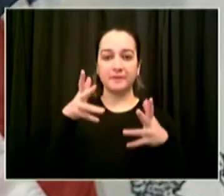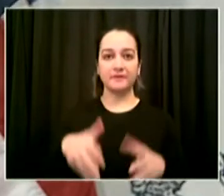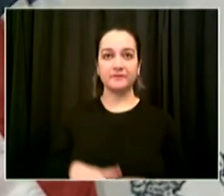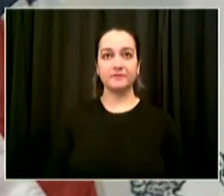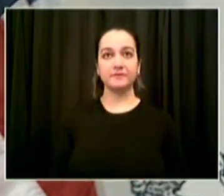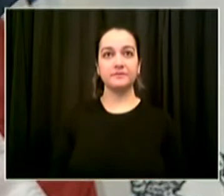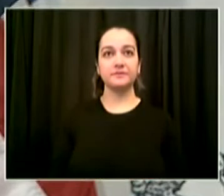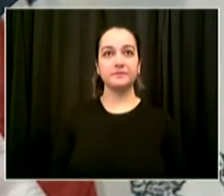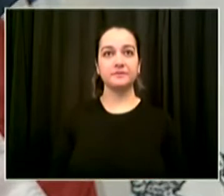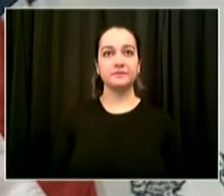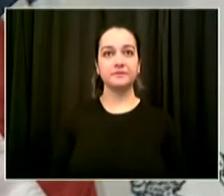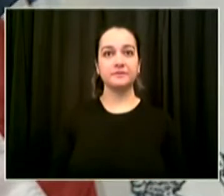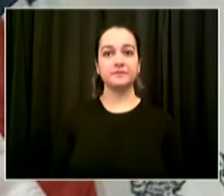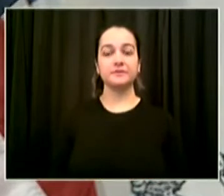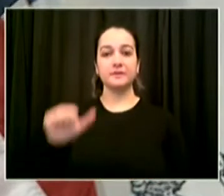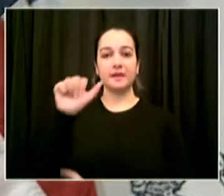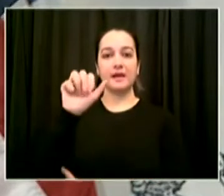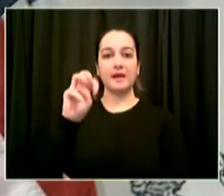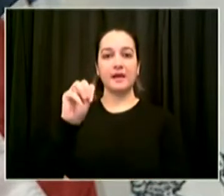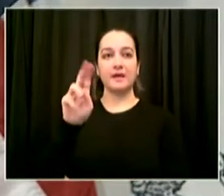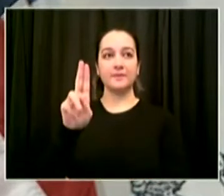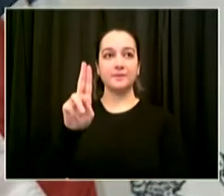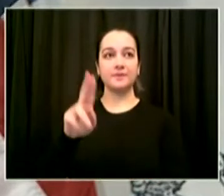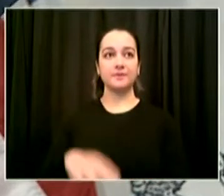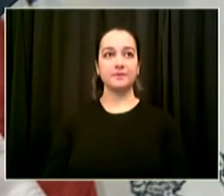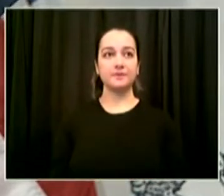Hello, Mayor. How are you? Good, Abu. How you doing?